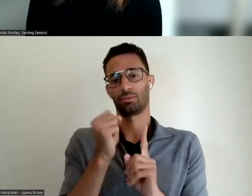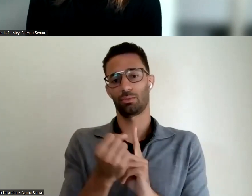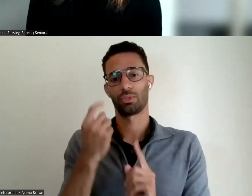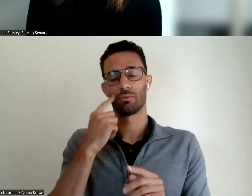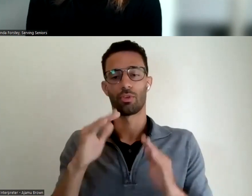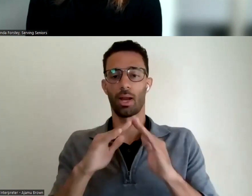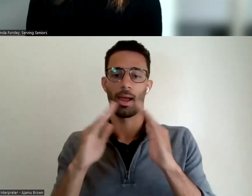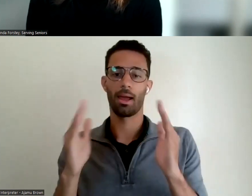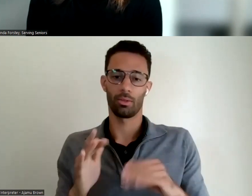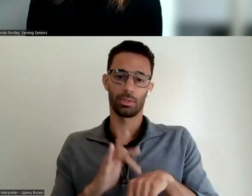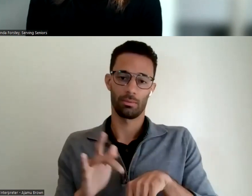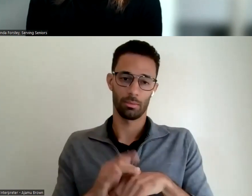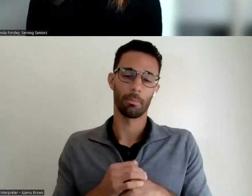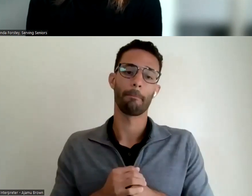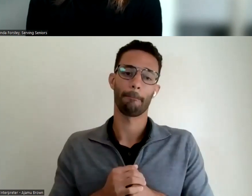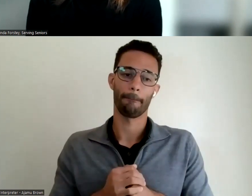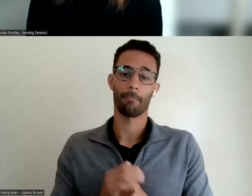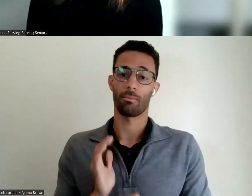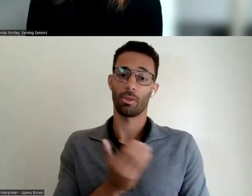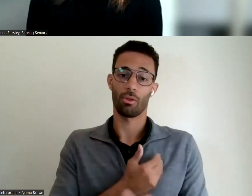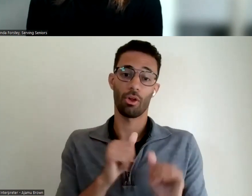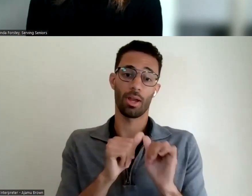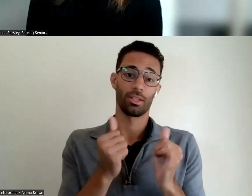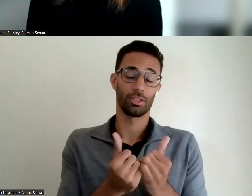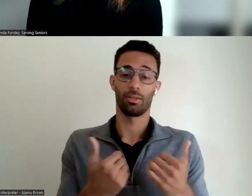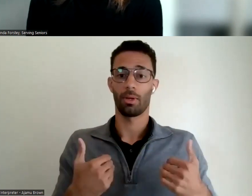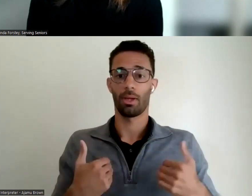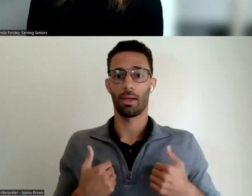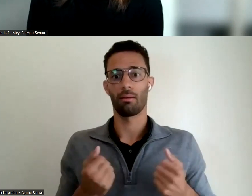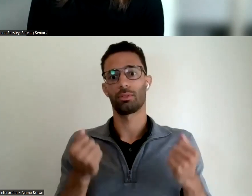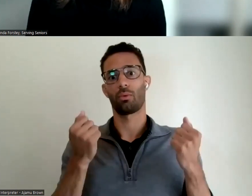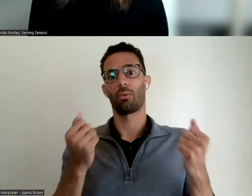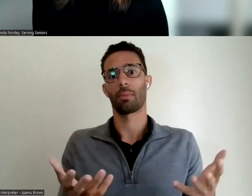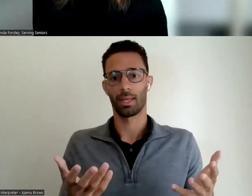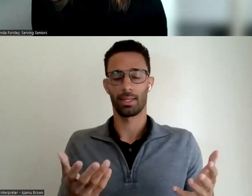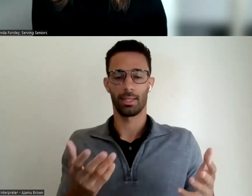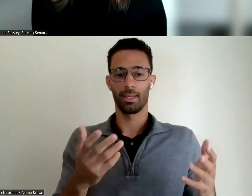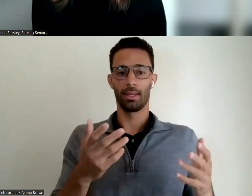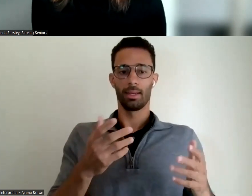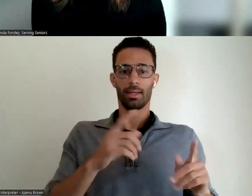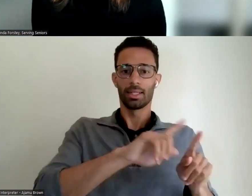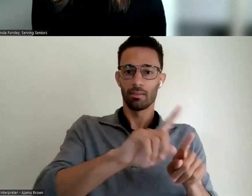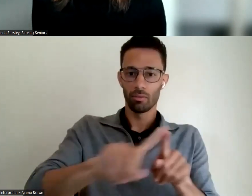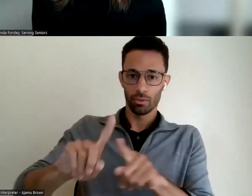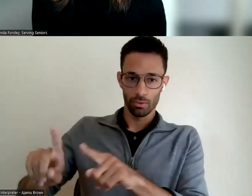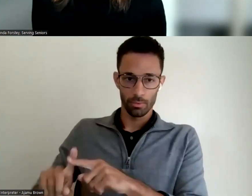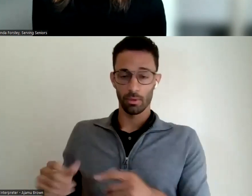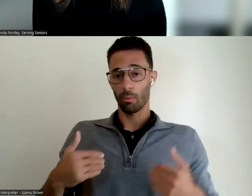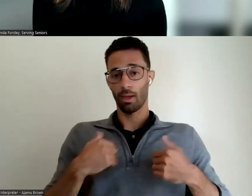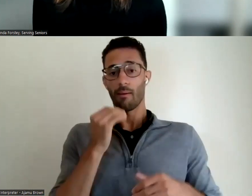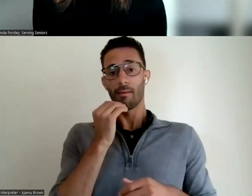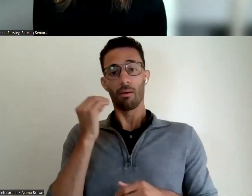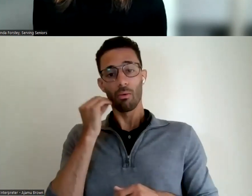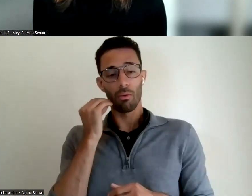Our agency, I have so many pots going. We do also run a home share program that